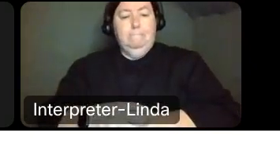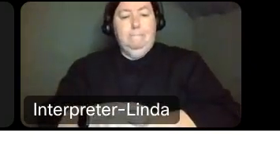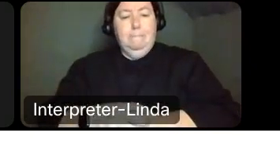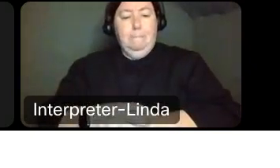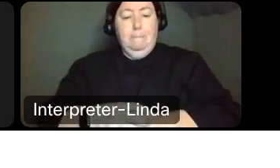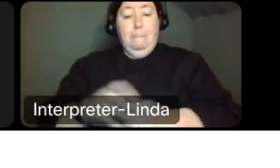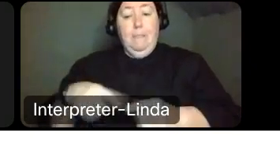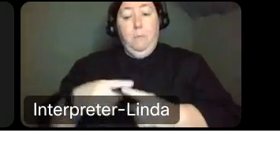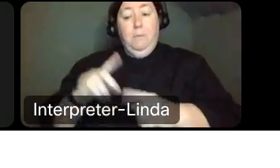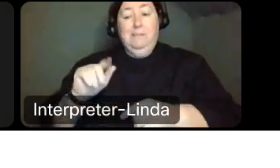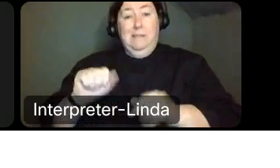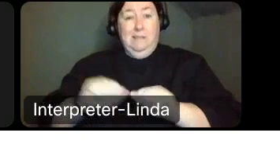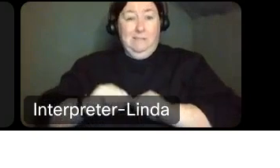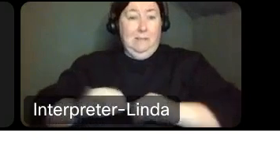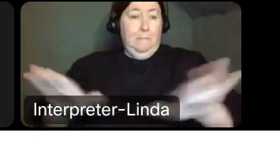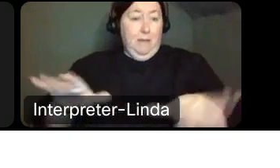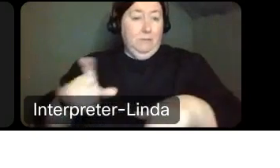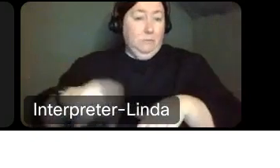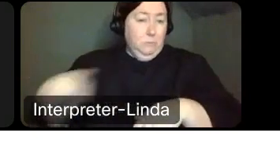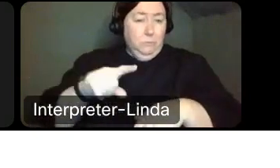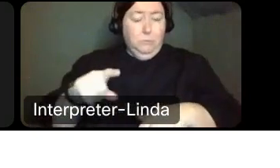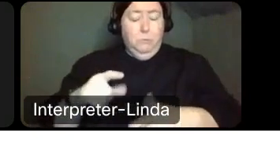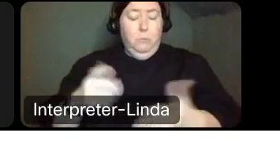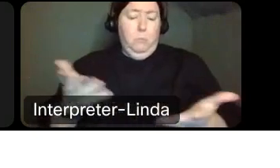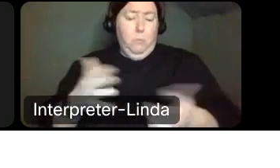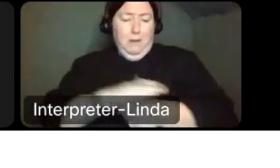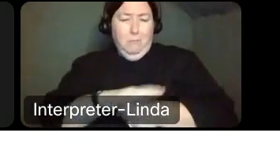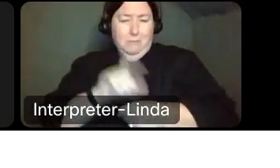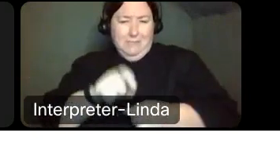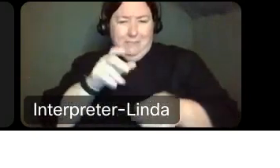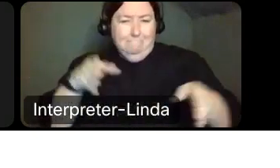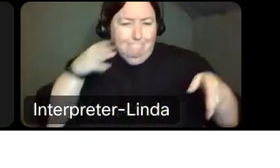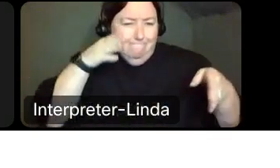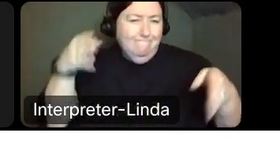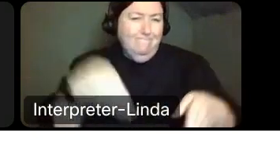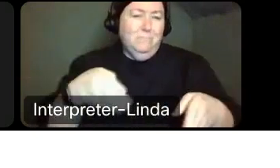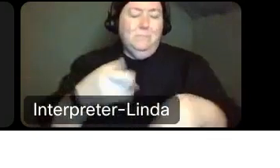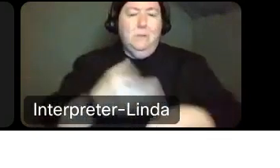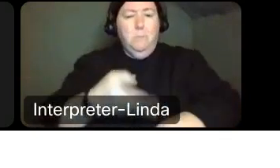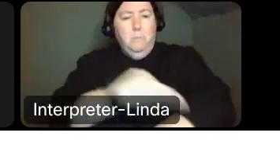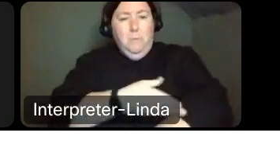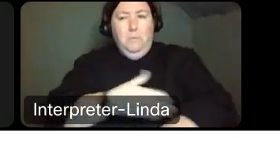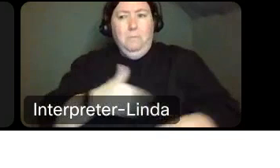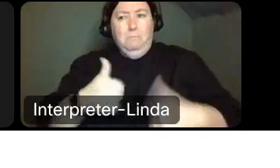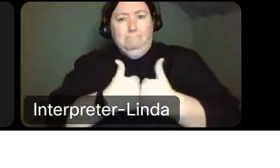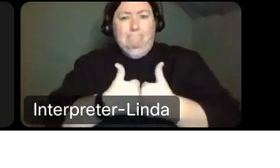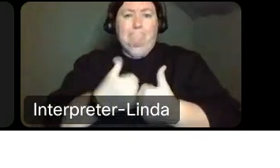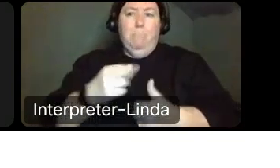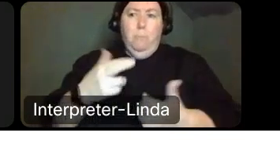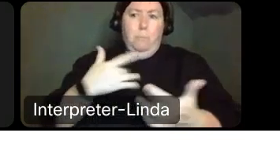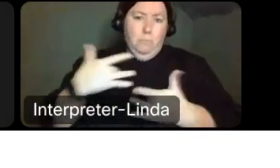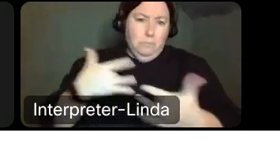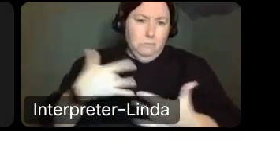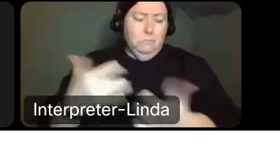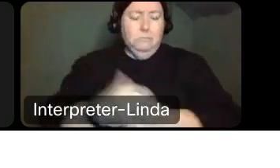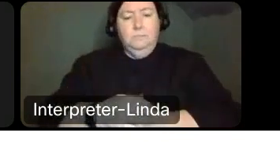back to you, you can really look overall and see, okay, what areas do we need to focus on to improve these challenges or concerns? And,